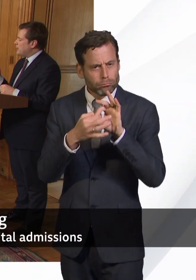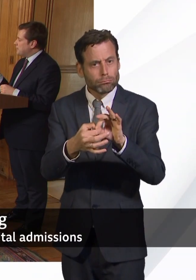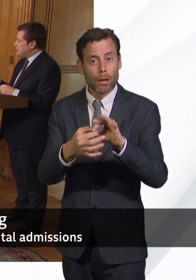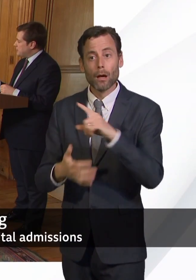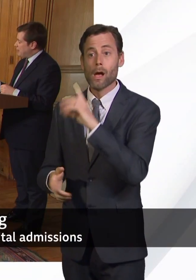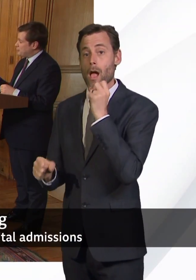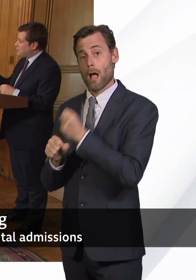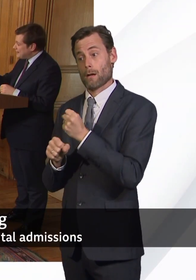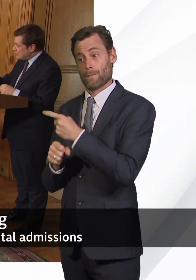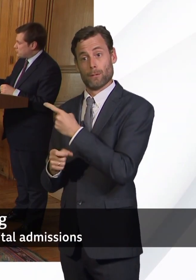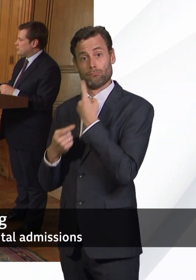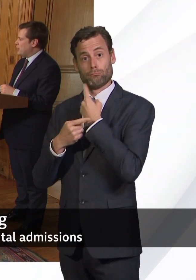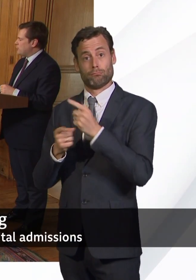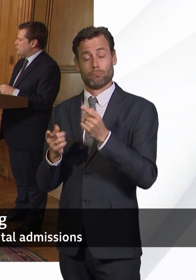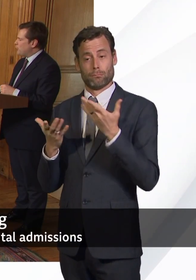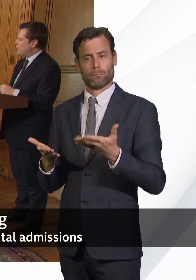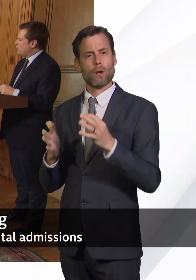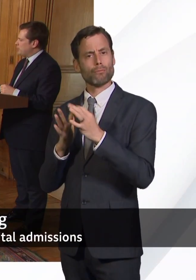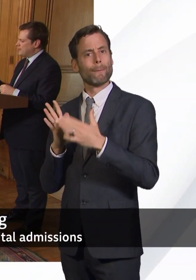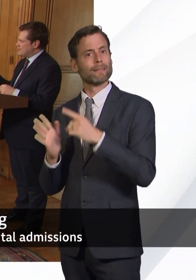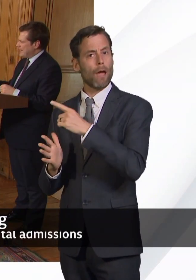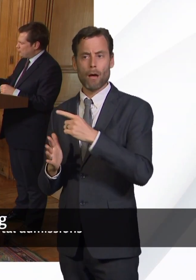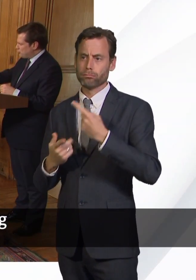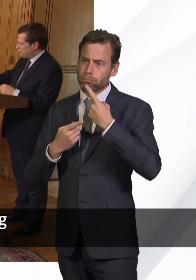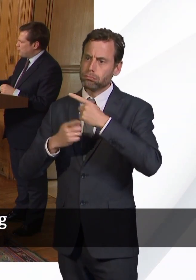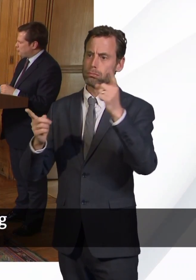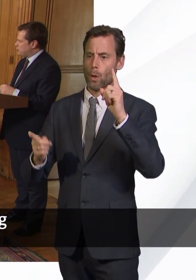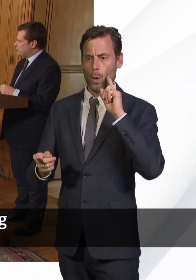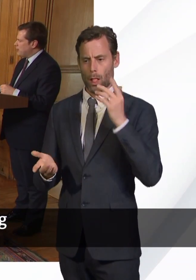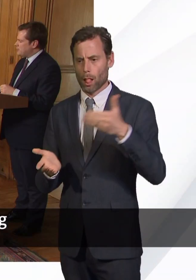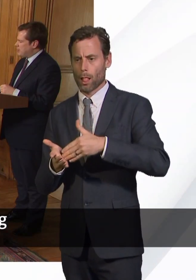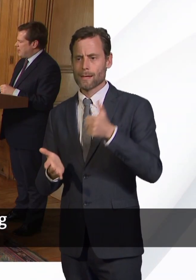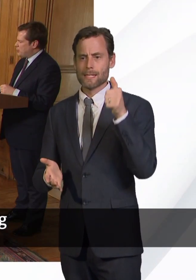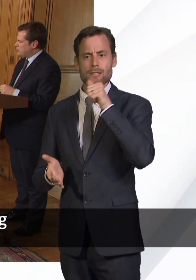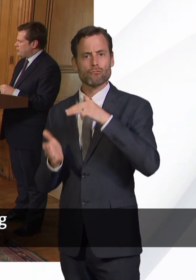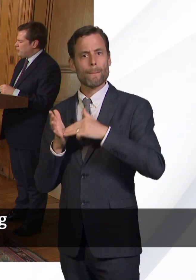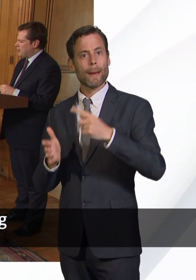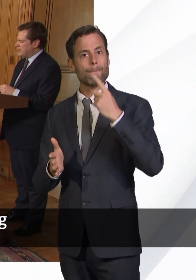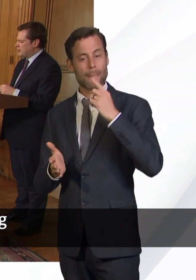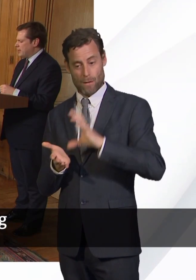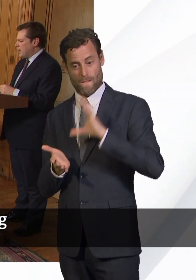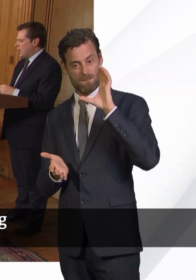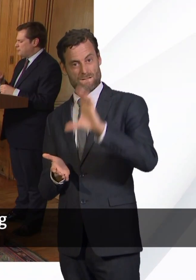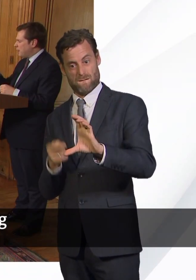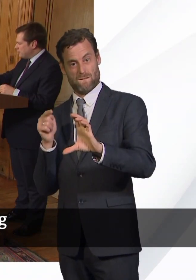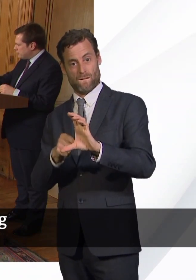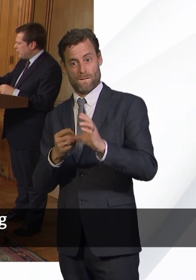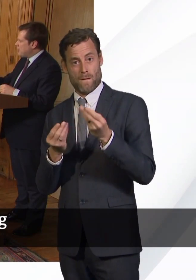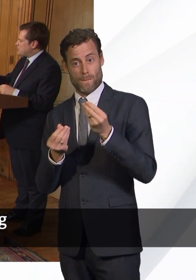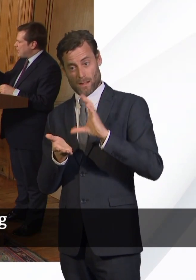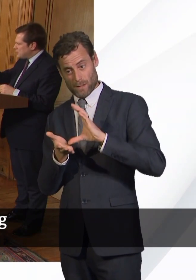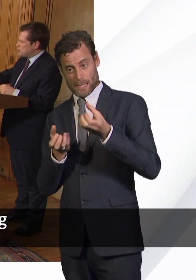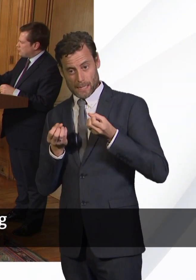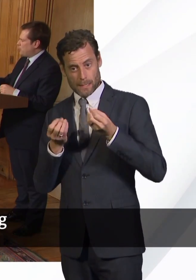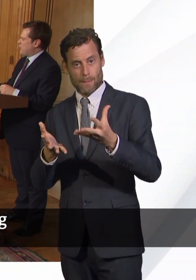£600 million of financial support that will be given to councils and flow through to care homes so that they can fund